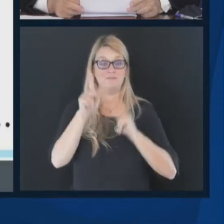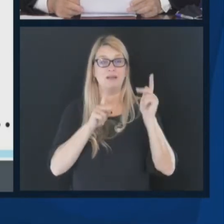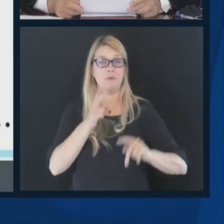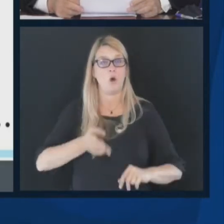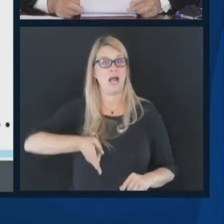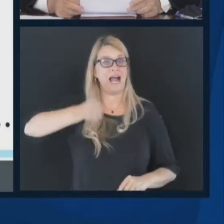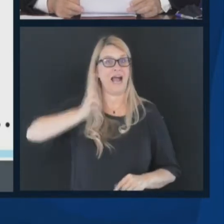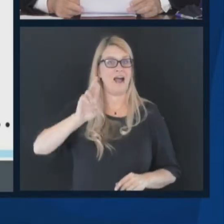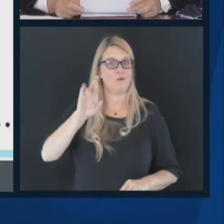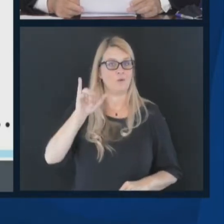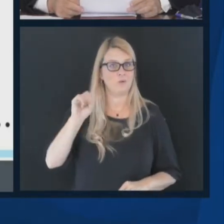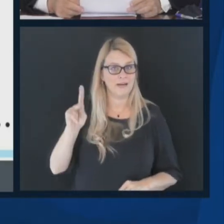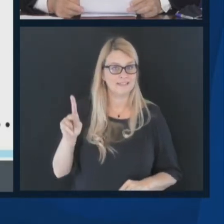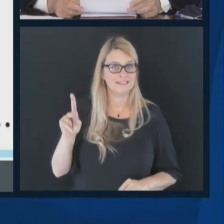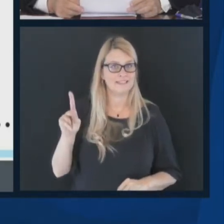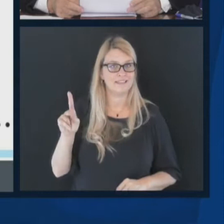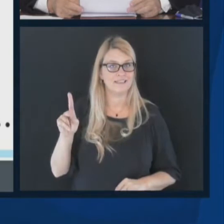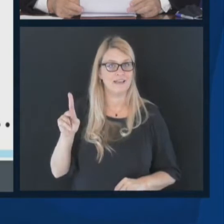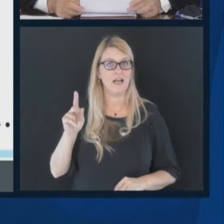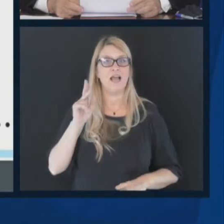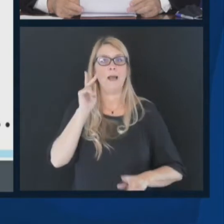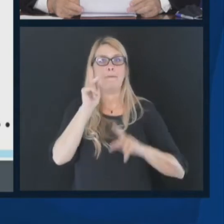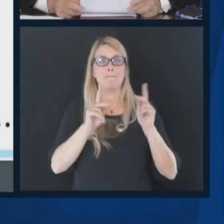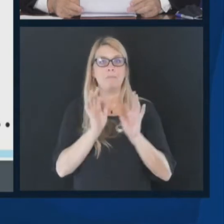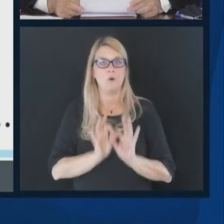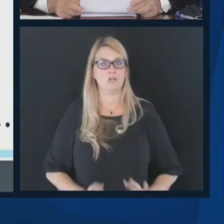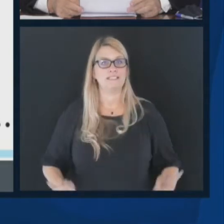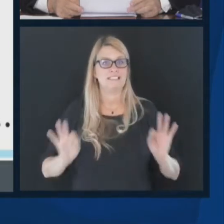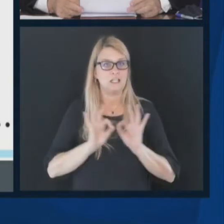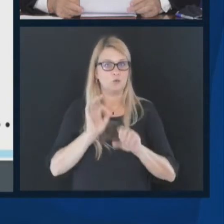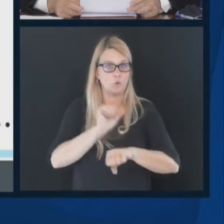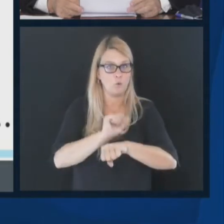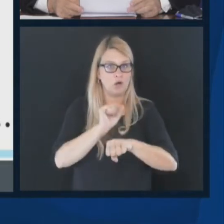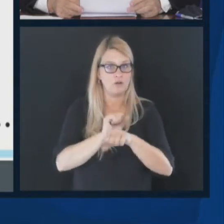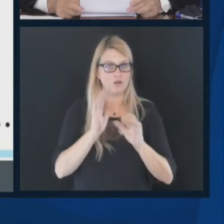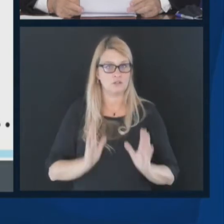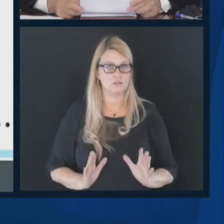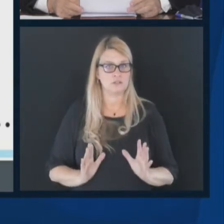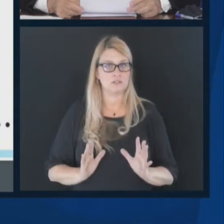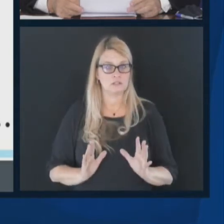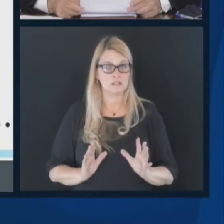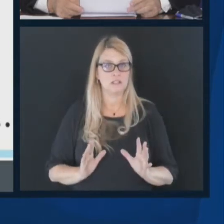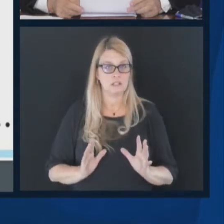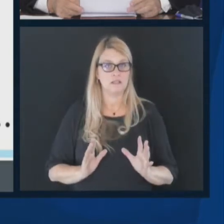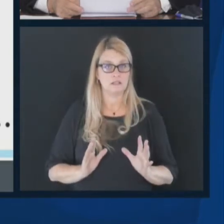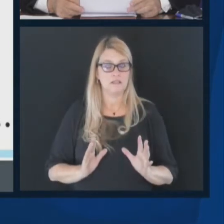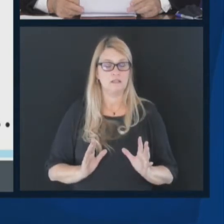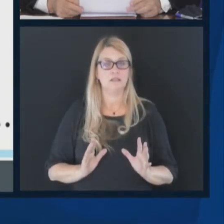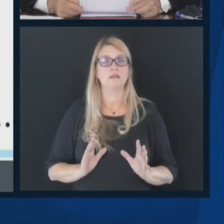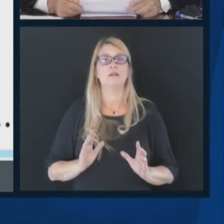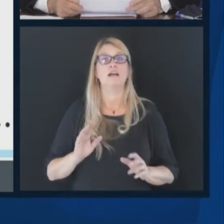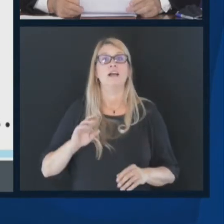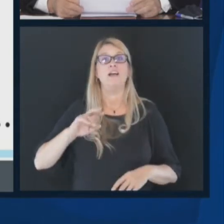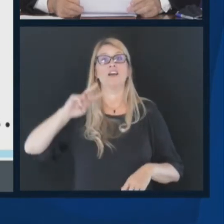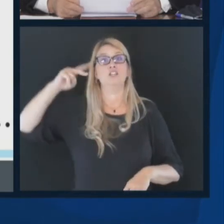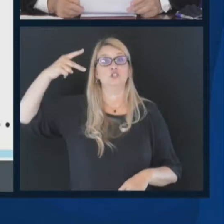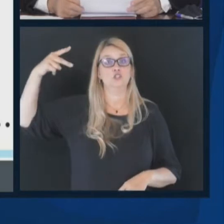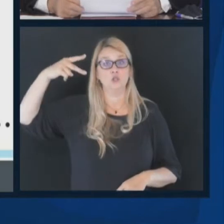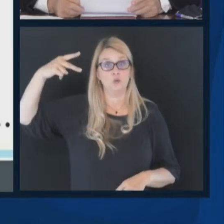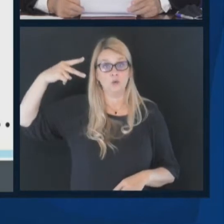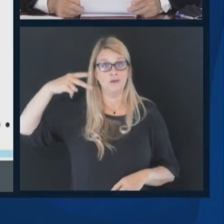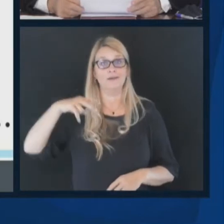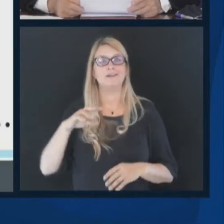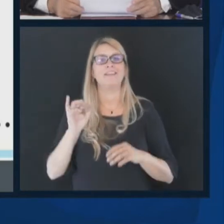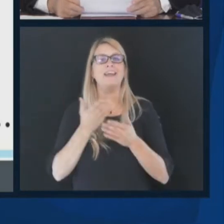risk and those that are essential frontline workers fighting this pandemic. Phase 2 is the general